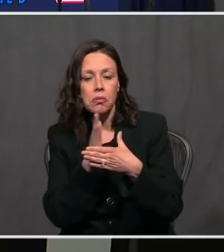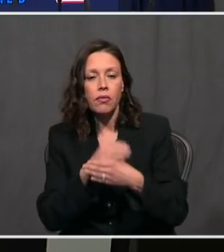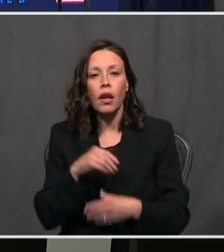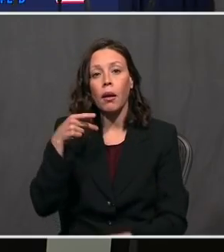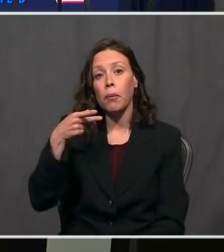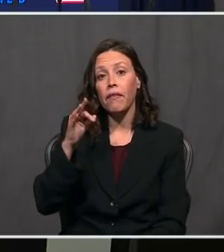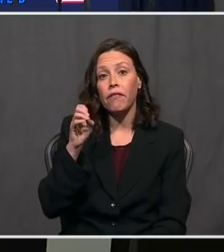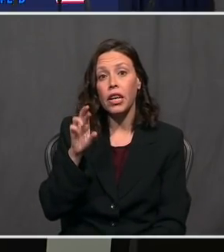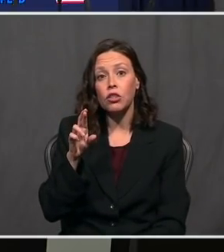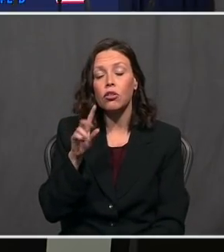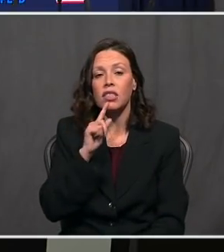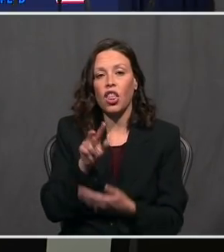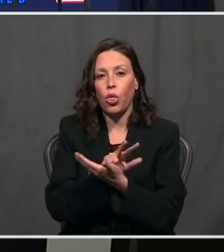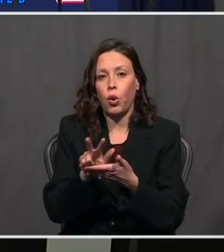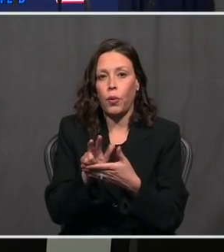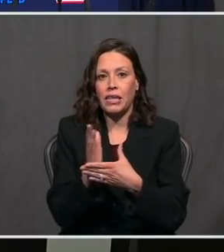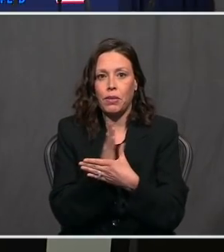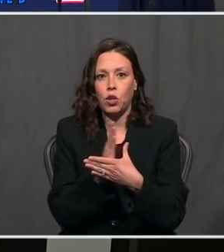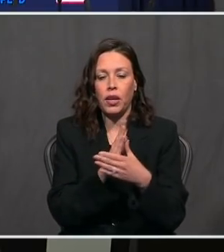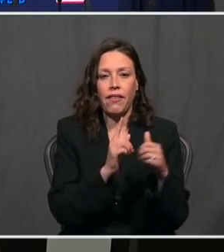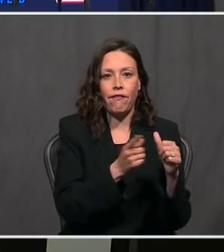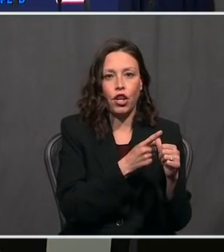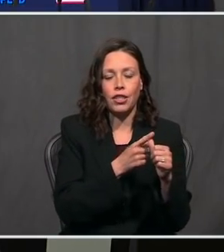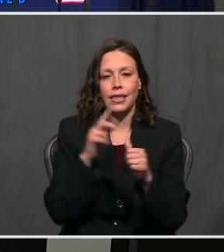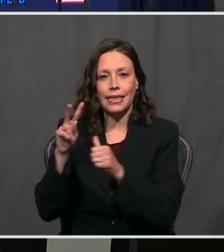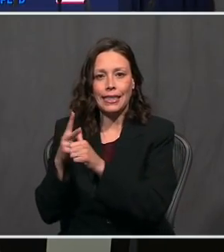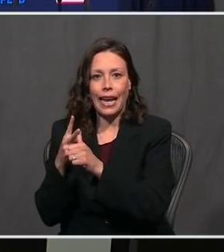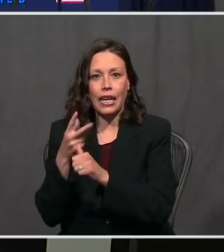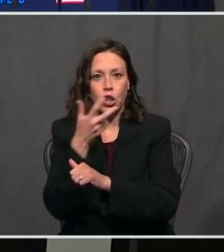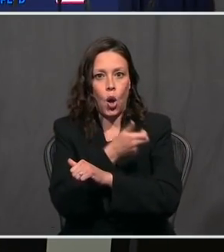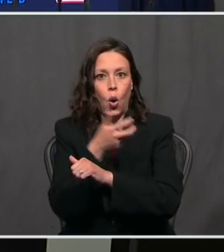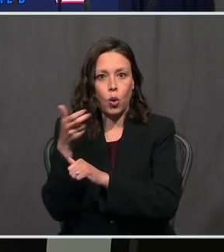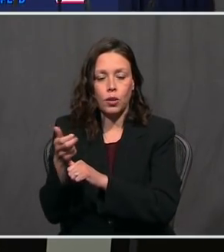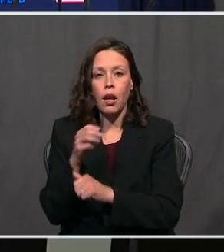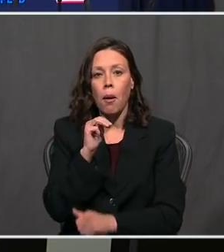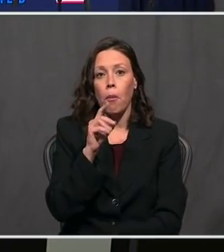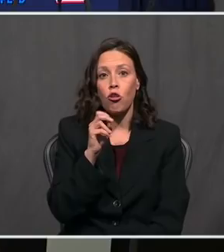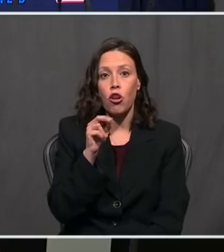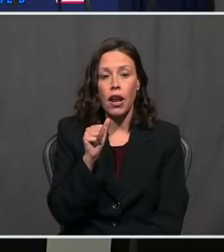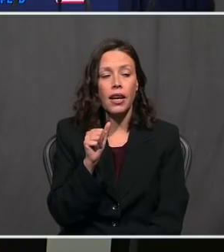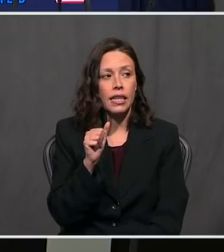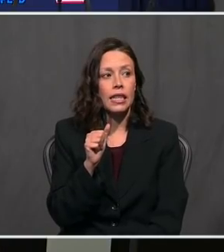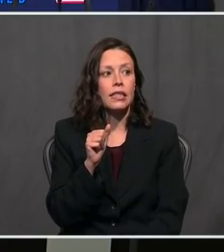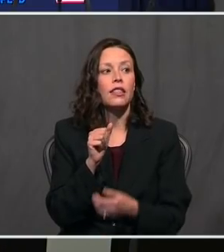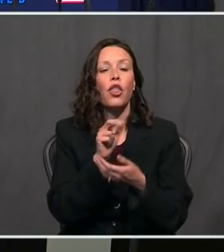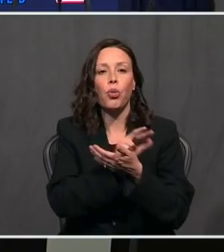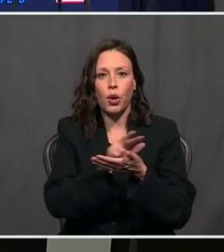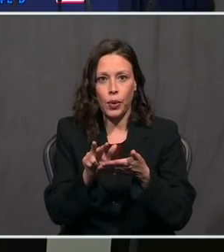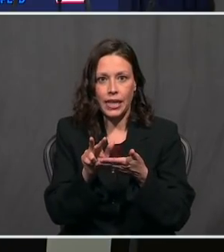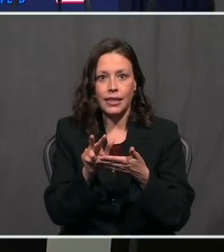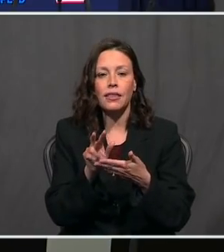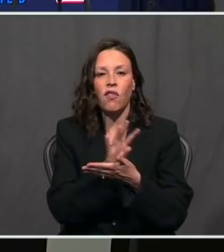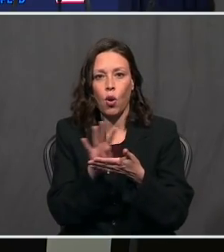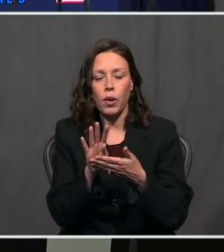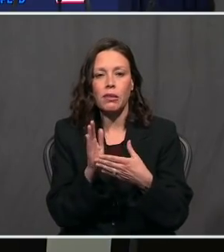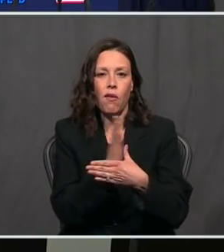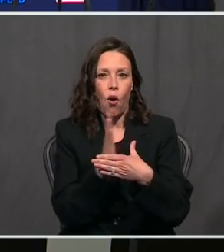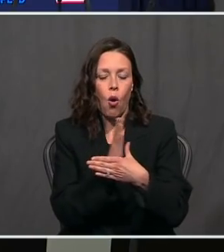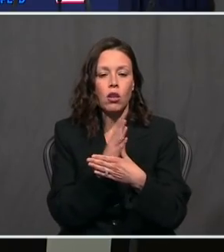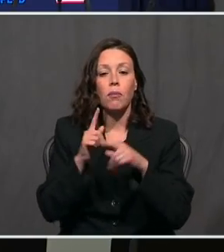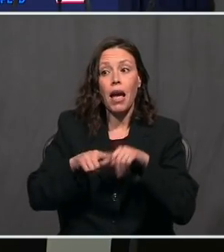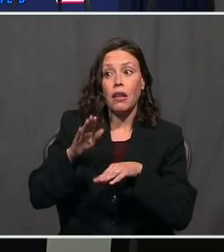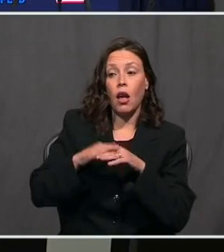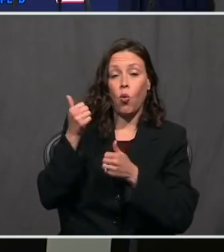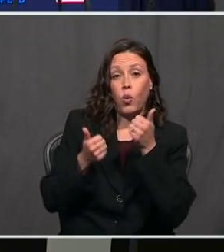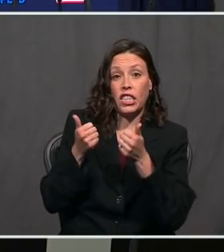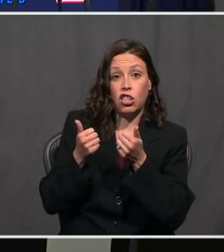Pfizer is 3 weeks between dose one and two, and Moderna is 4 weeks. So depending upon which vaccine, that'll determine the